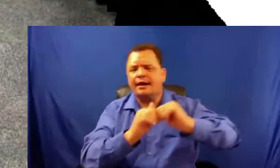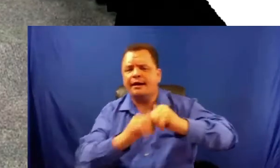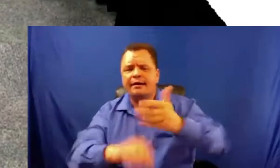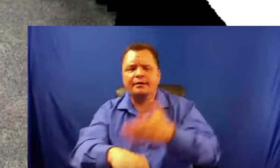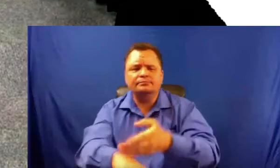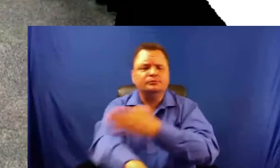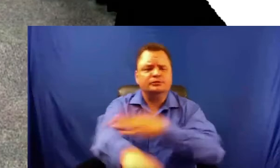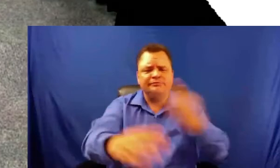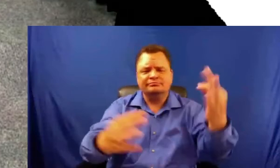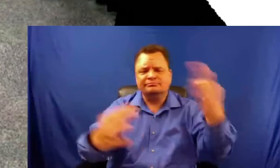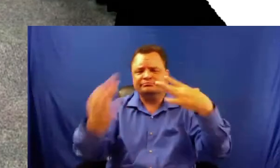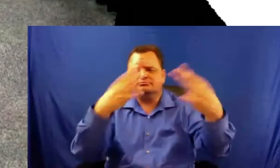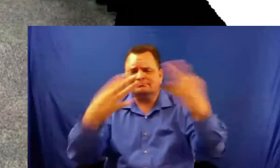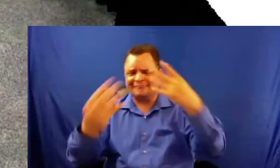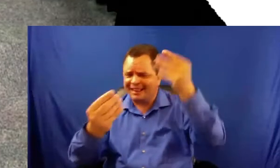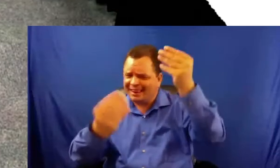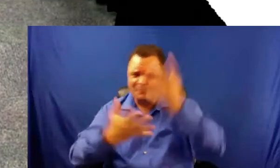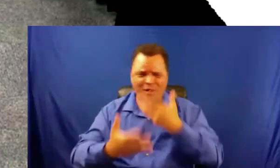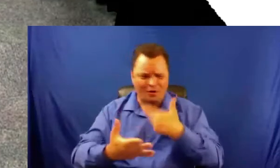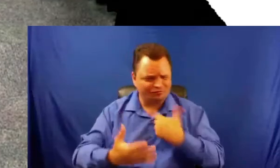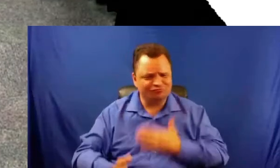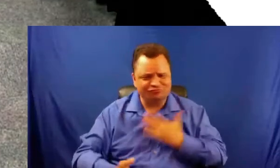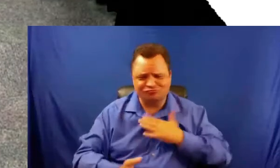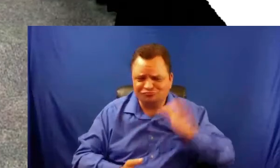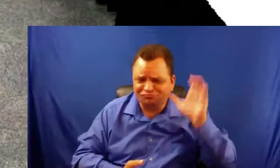we meet the need of our community.